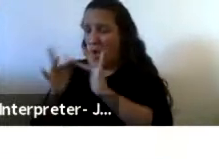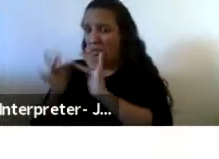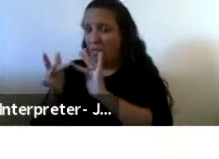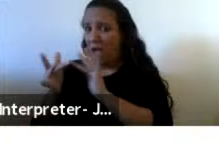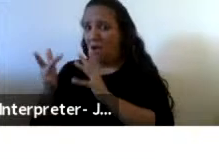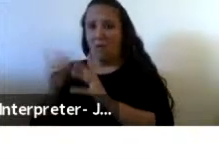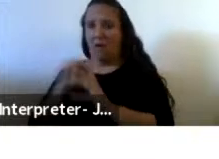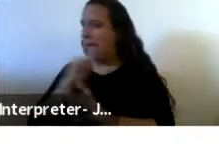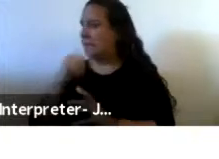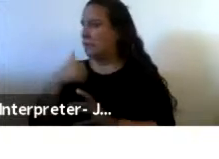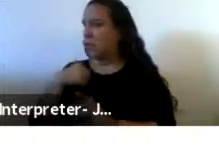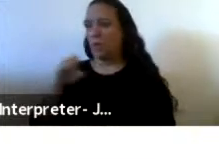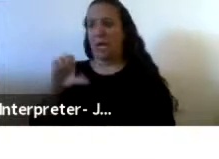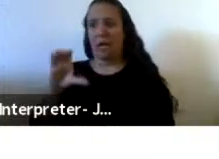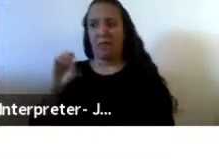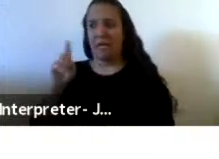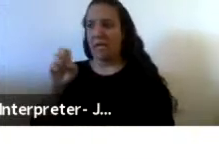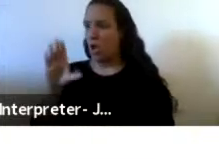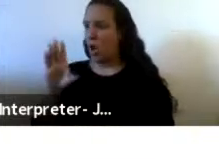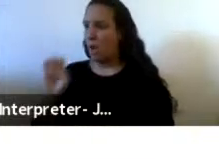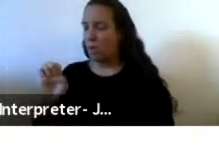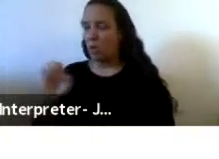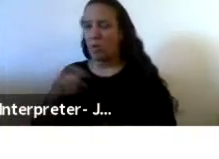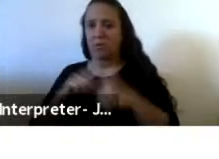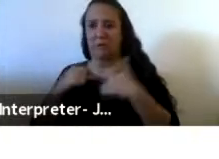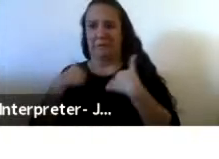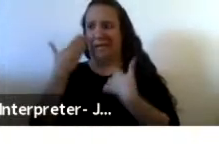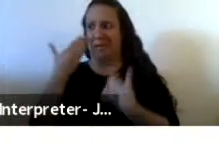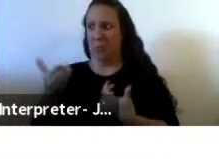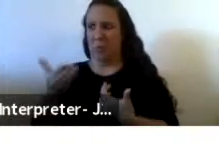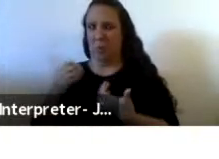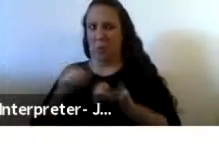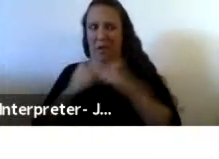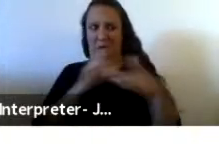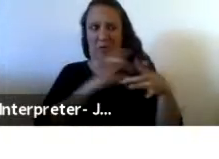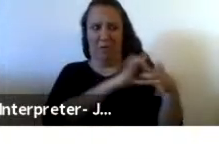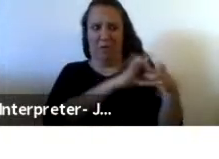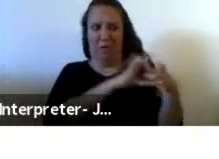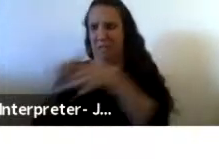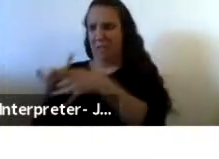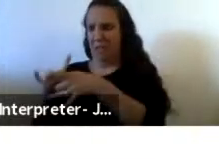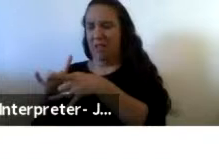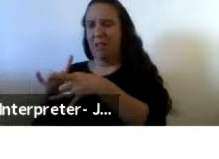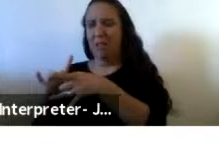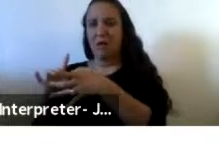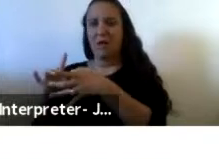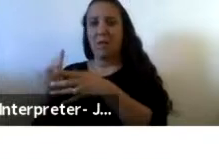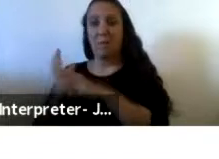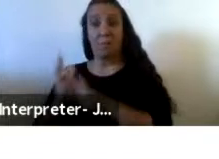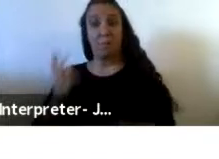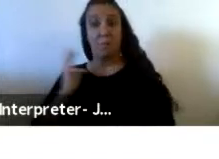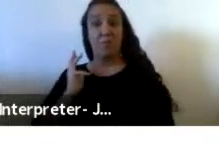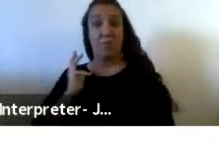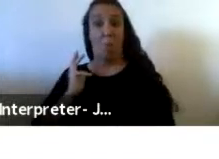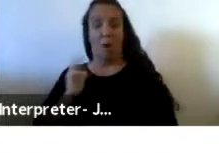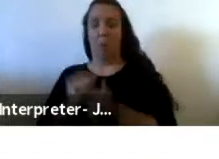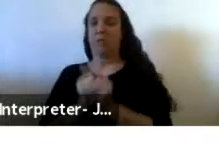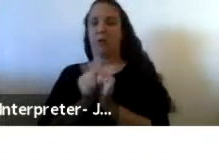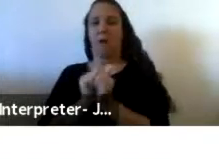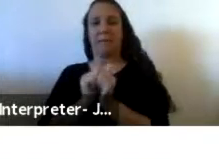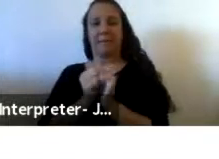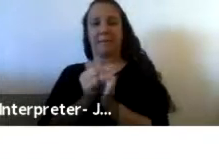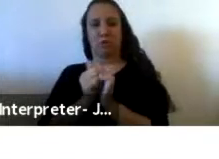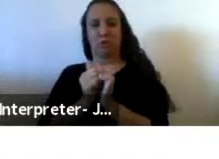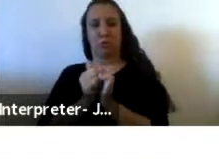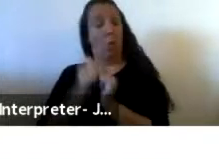have an e-commerce site. I don't know how to bridge the gap collectively, because before it was a competition. Well, I have